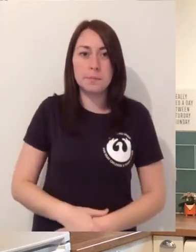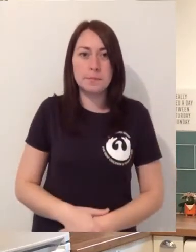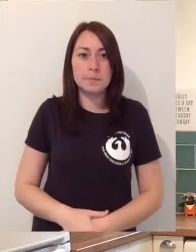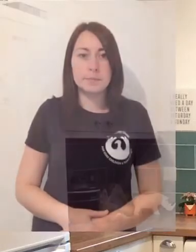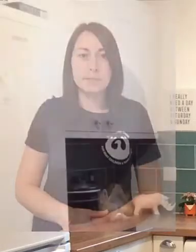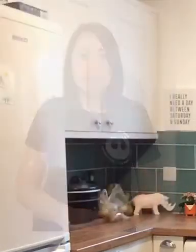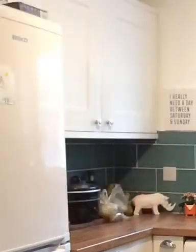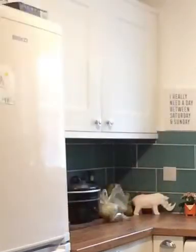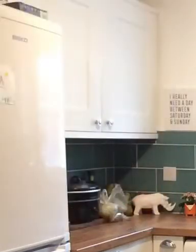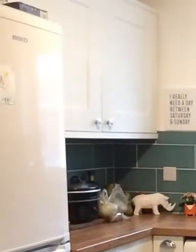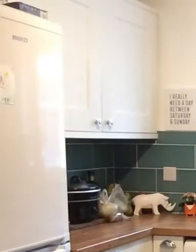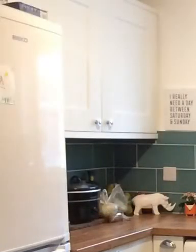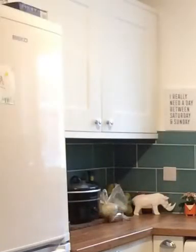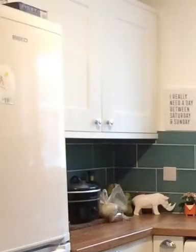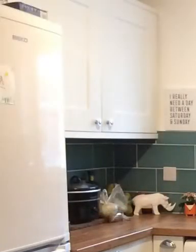too.